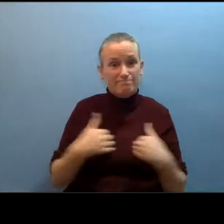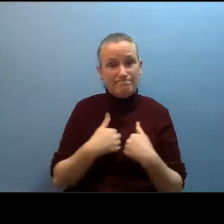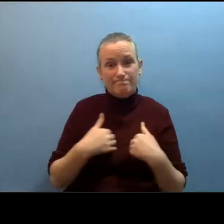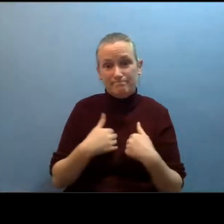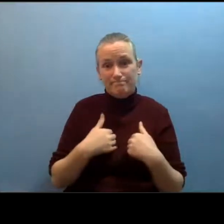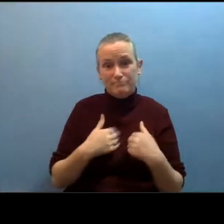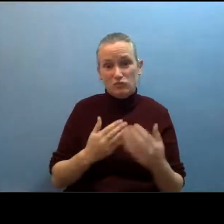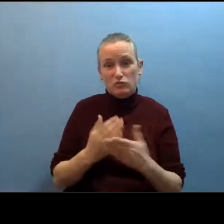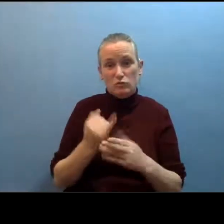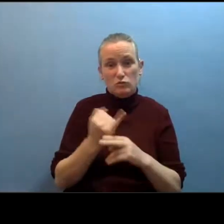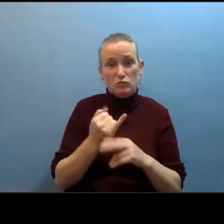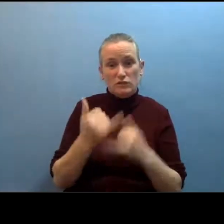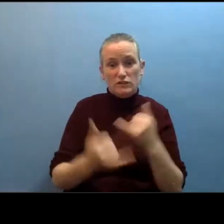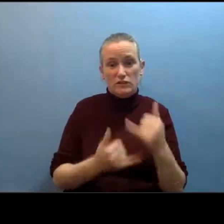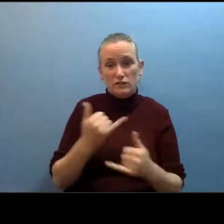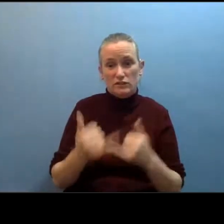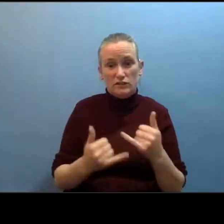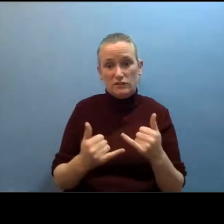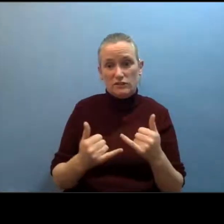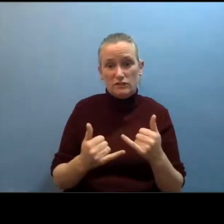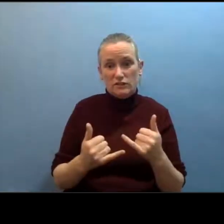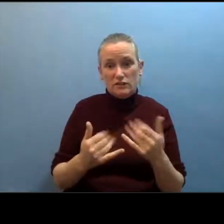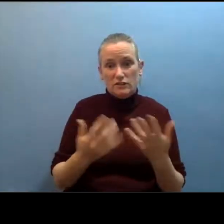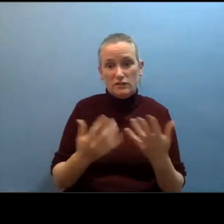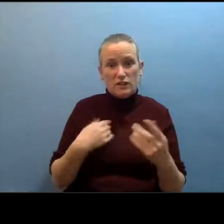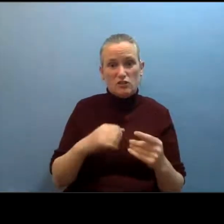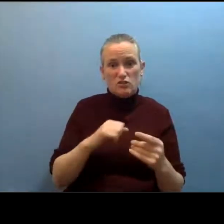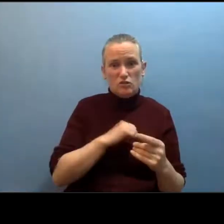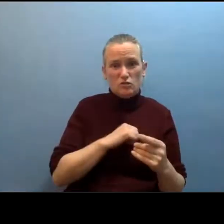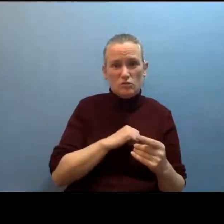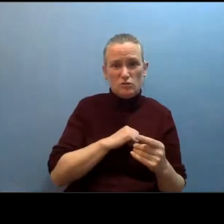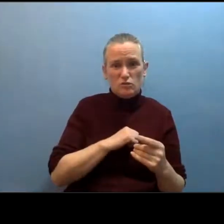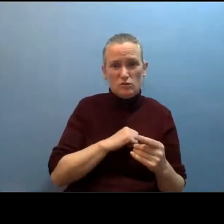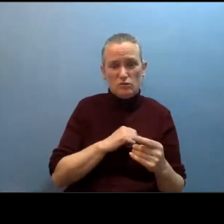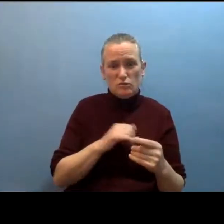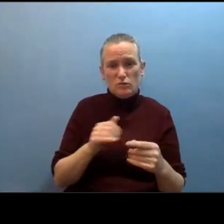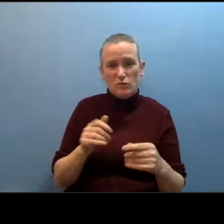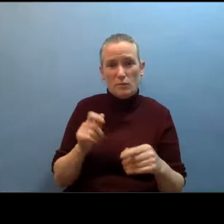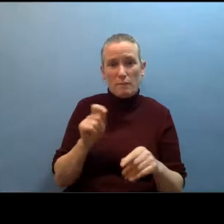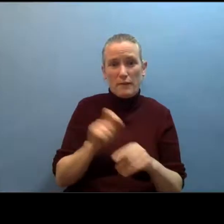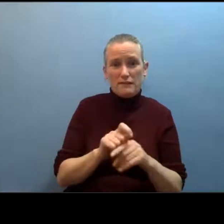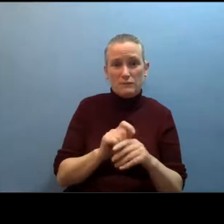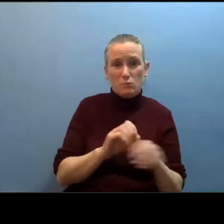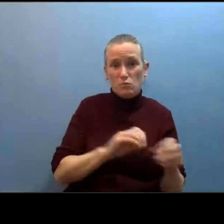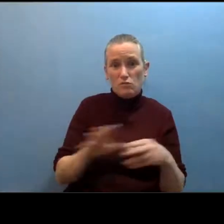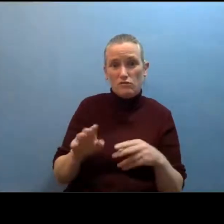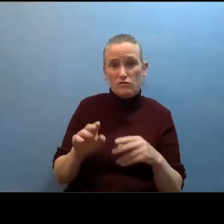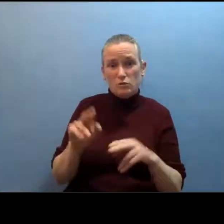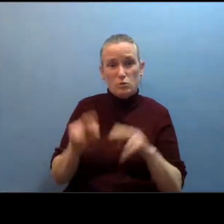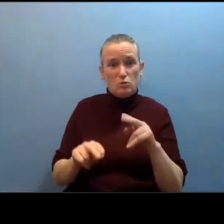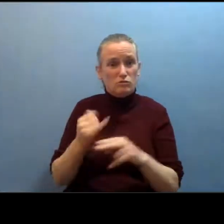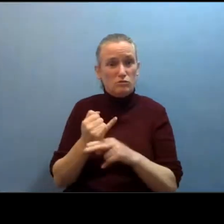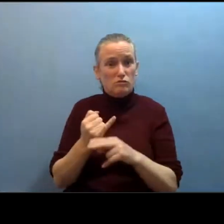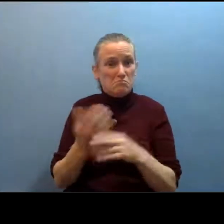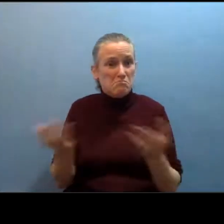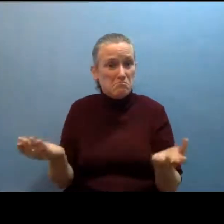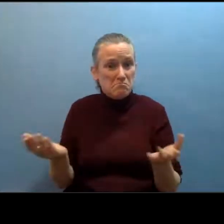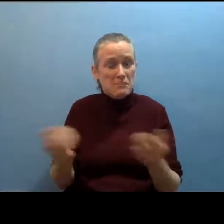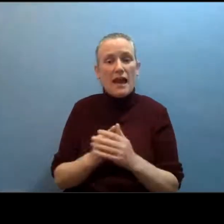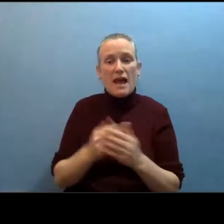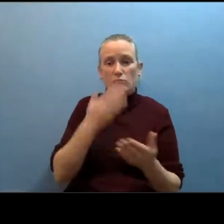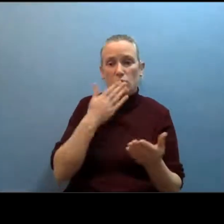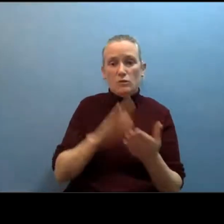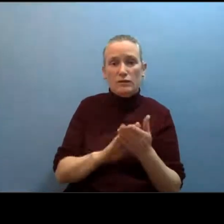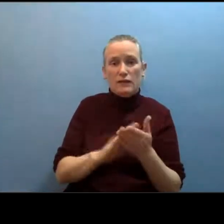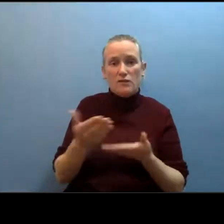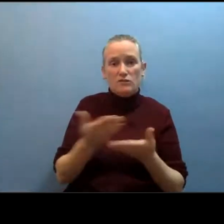unsure where it could be best to change whether it could be best to change schools or not. She's got an appointment with a counsellor next week, but